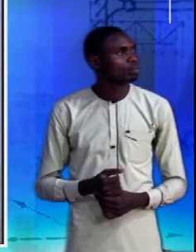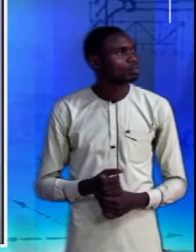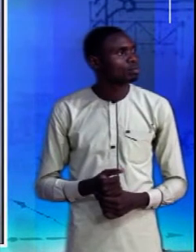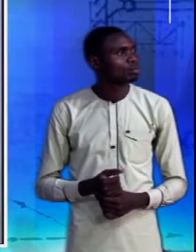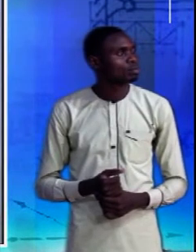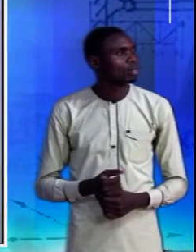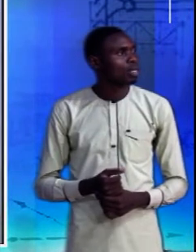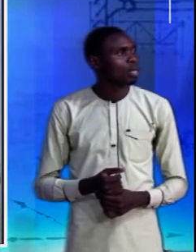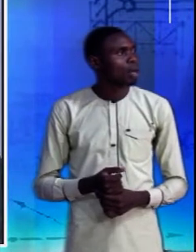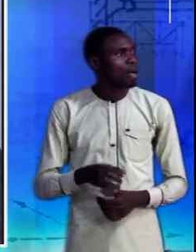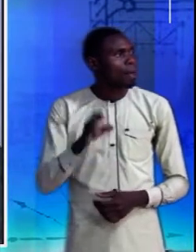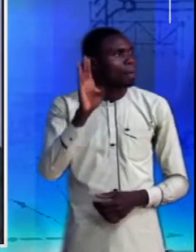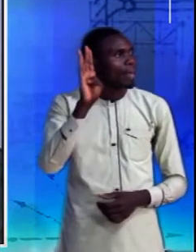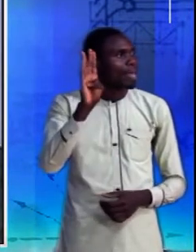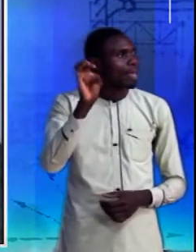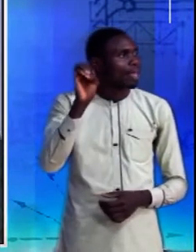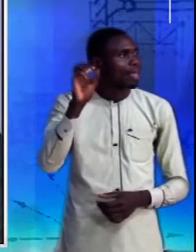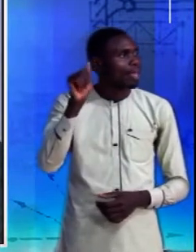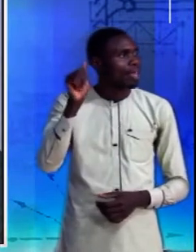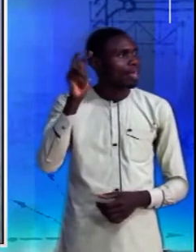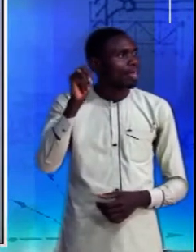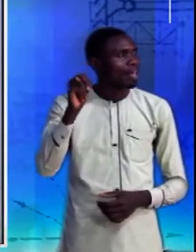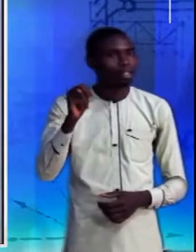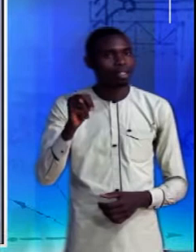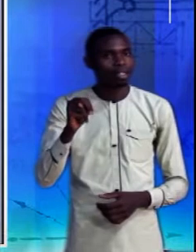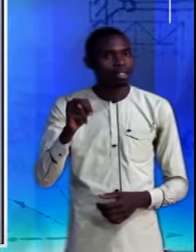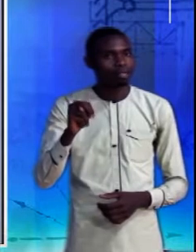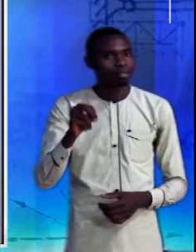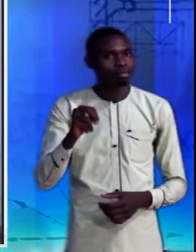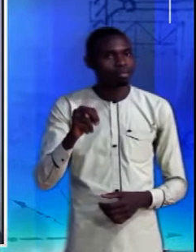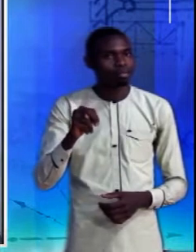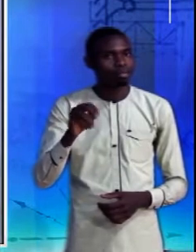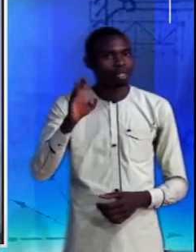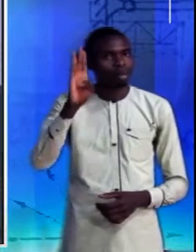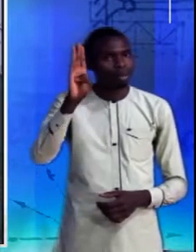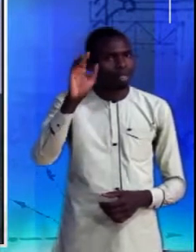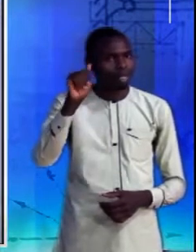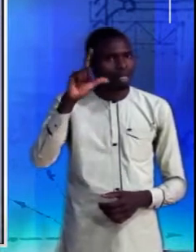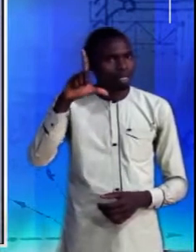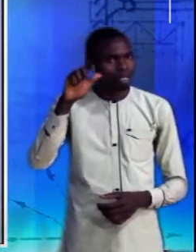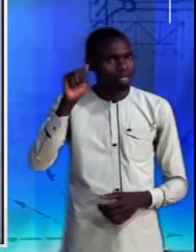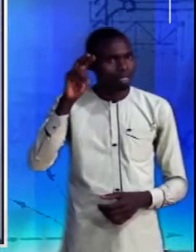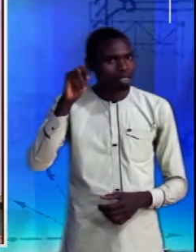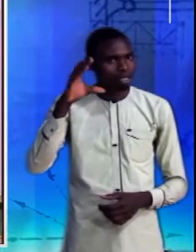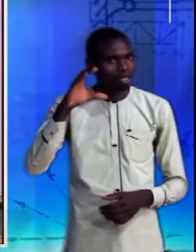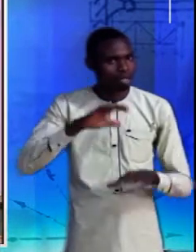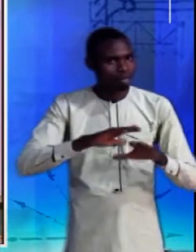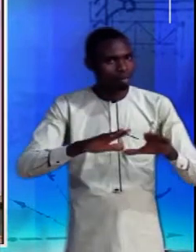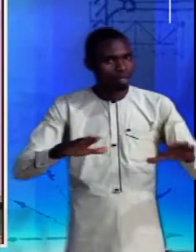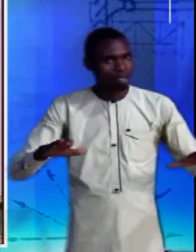an hour. After hour, we have, let's say, day.